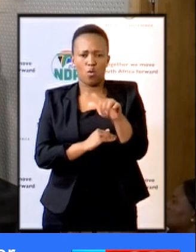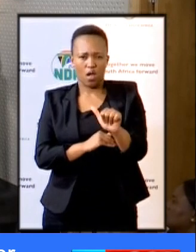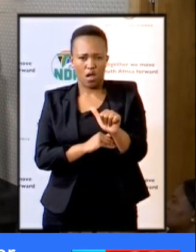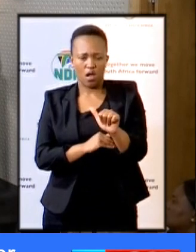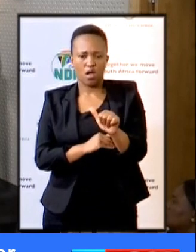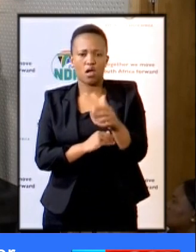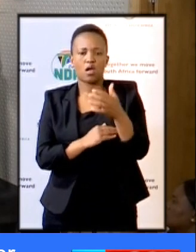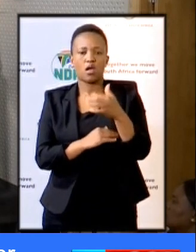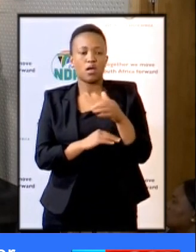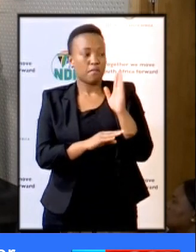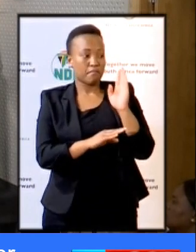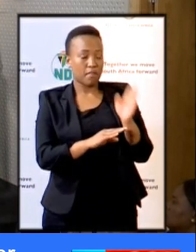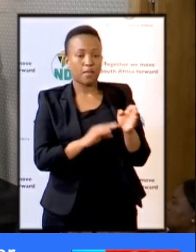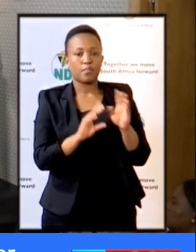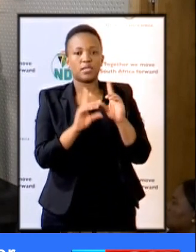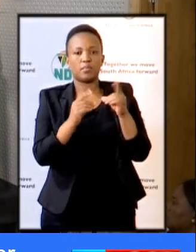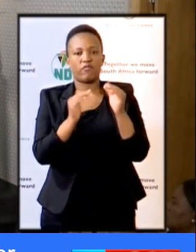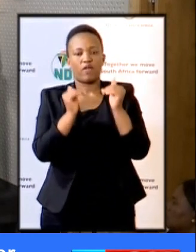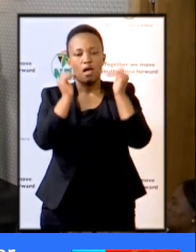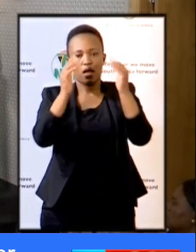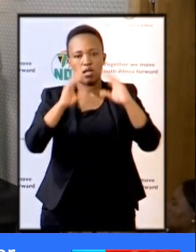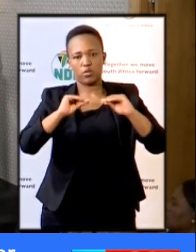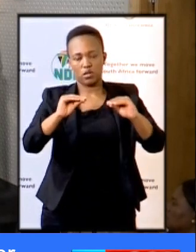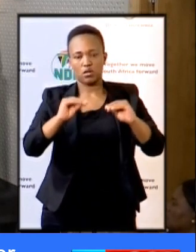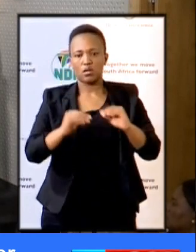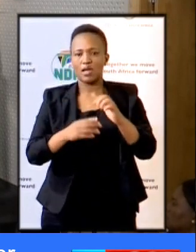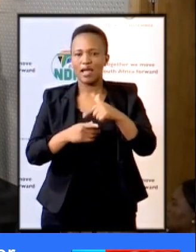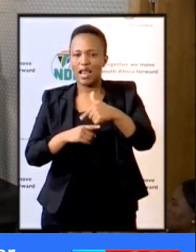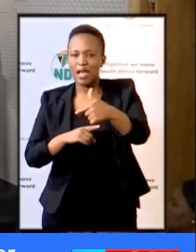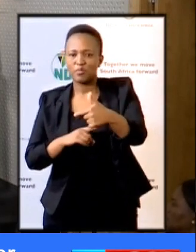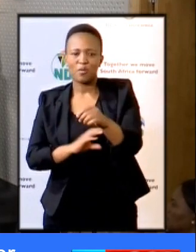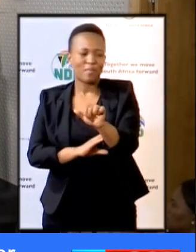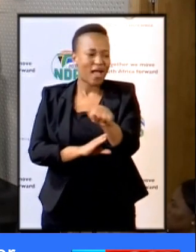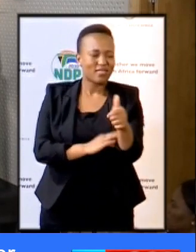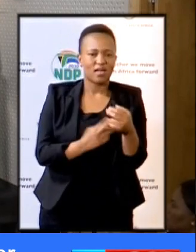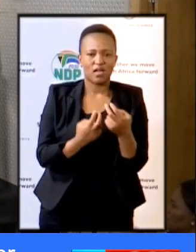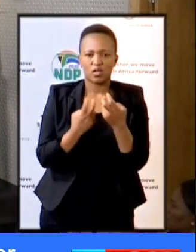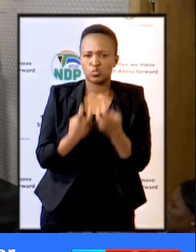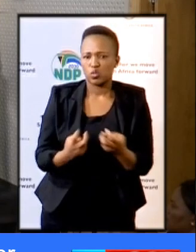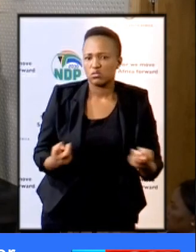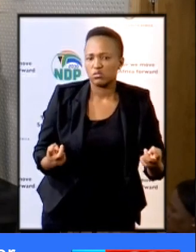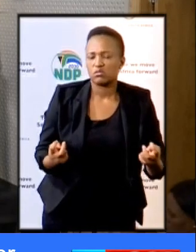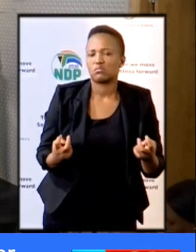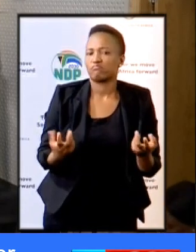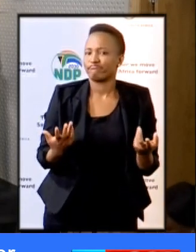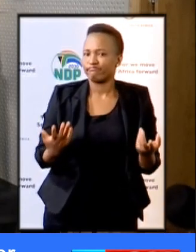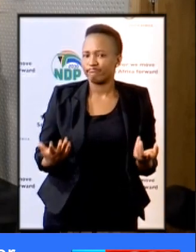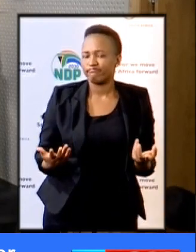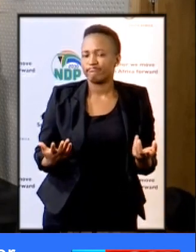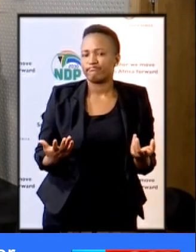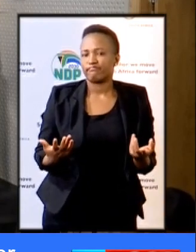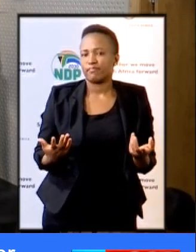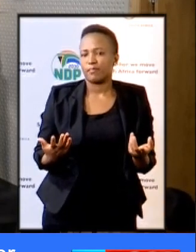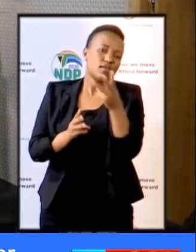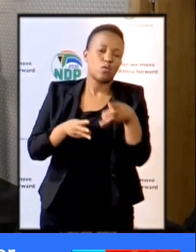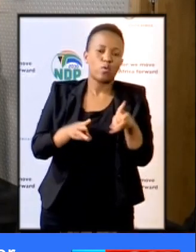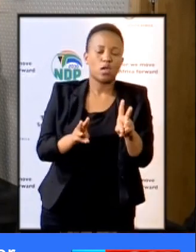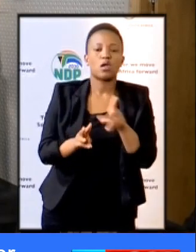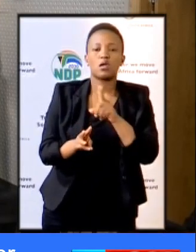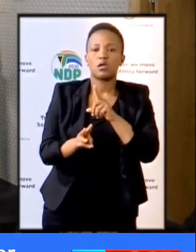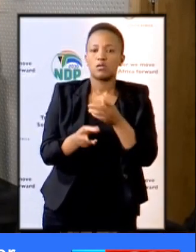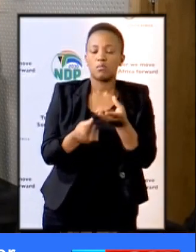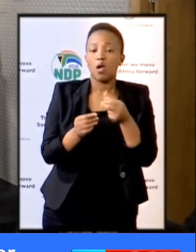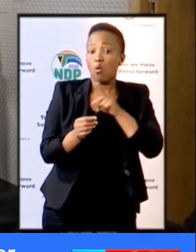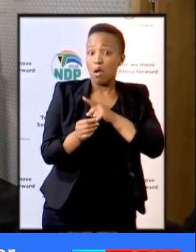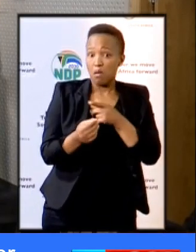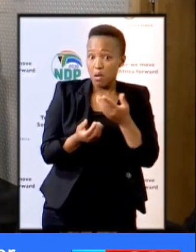Higher Education. In terms of laptops and other equipment for tertiary students who are assist them with permits, since there are strict law